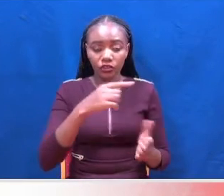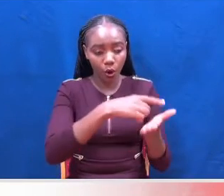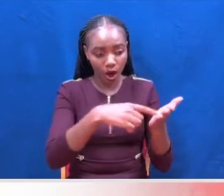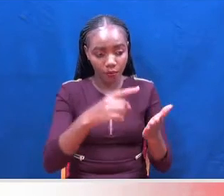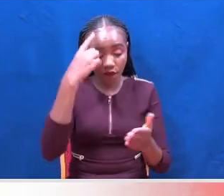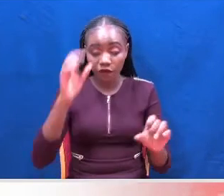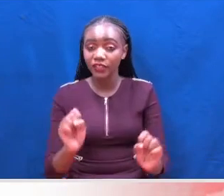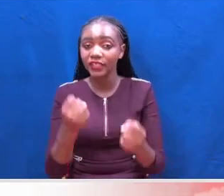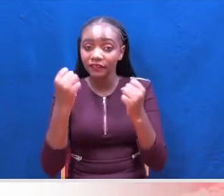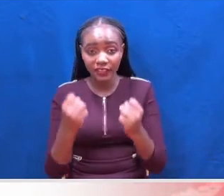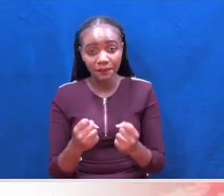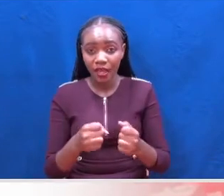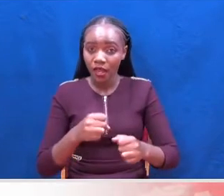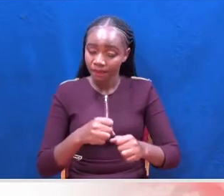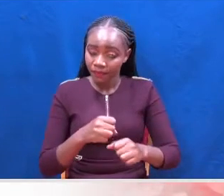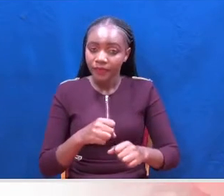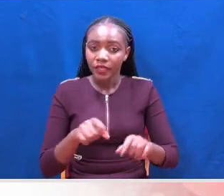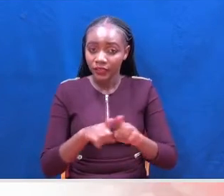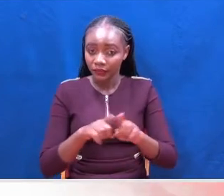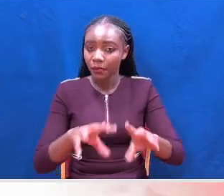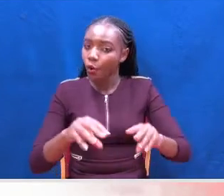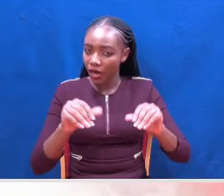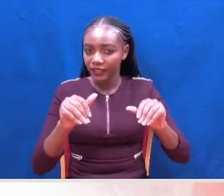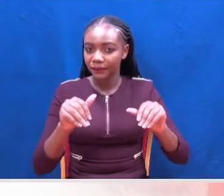safety, efficacy, and quality.